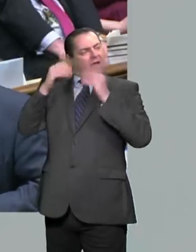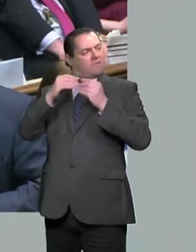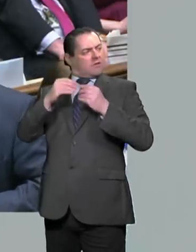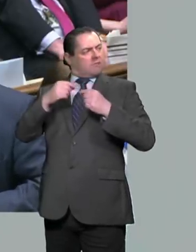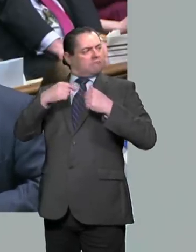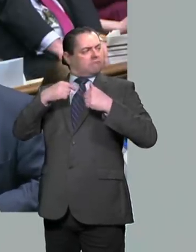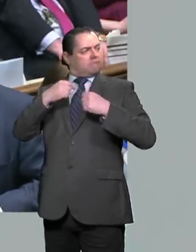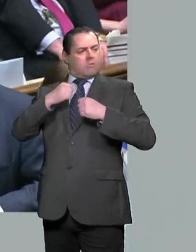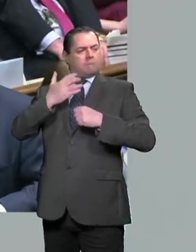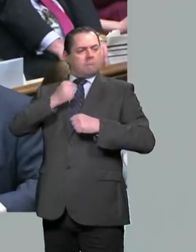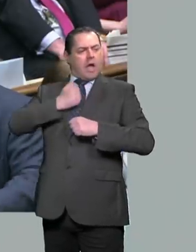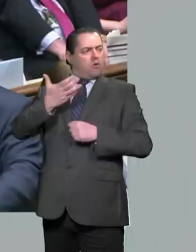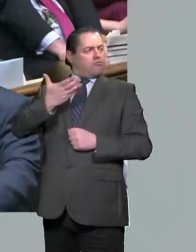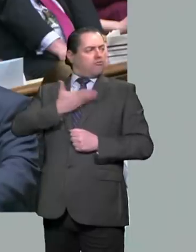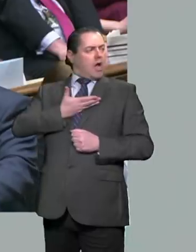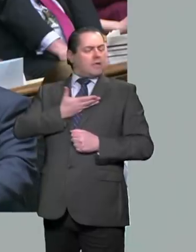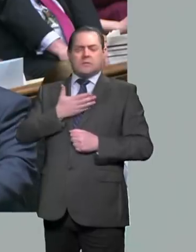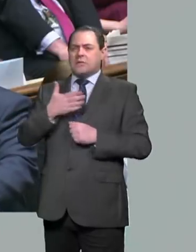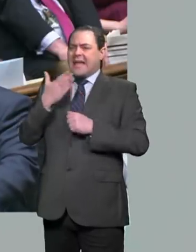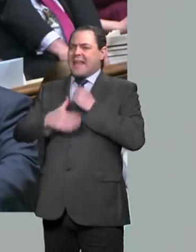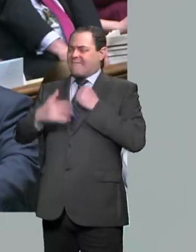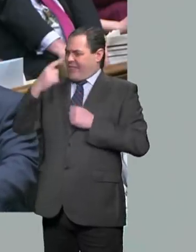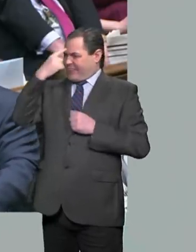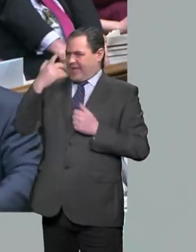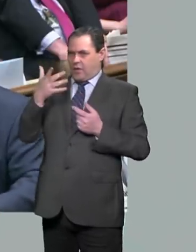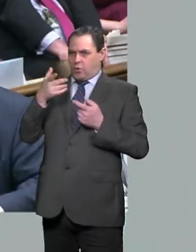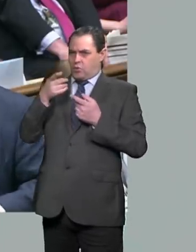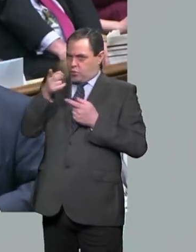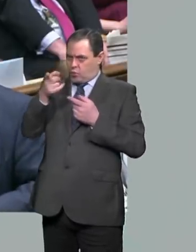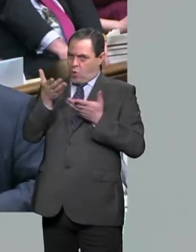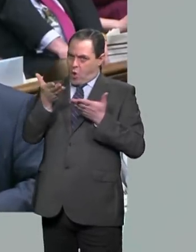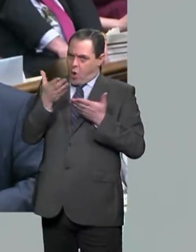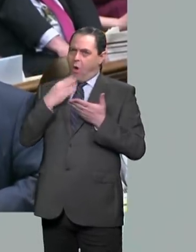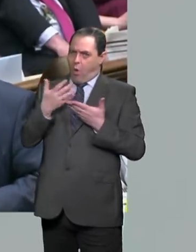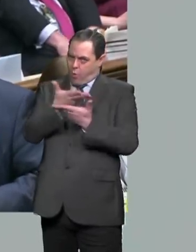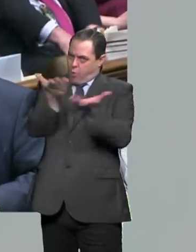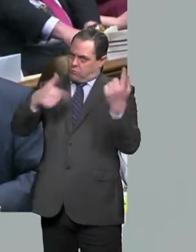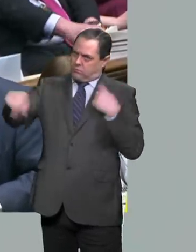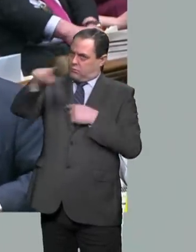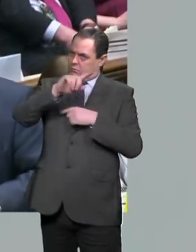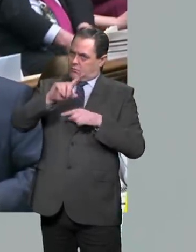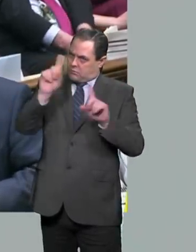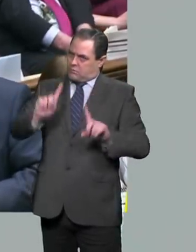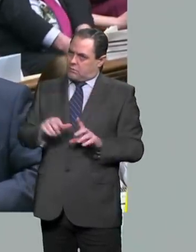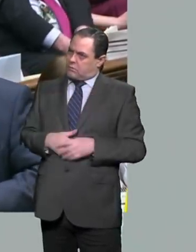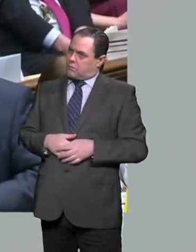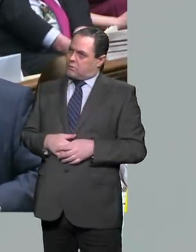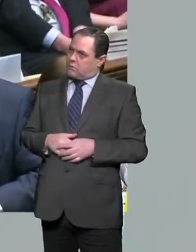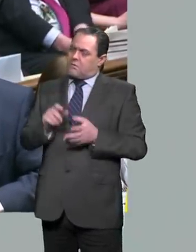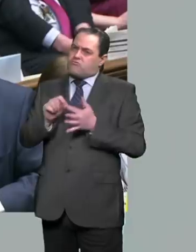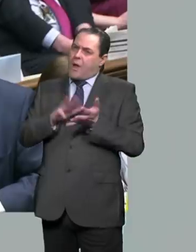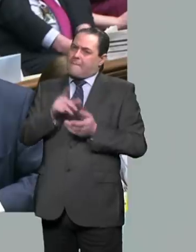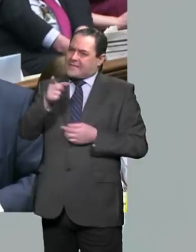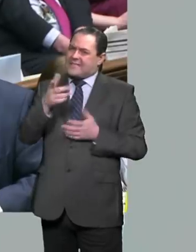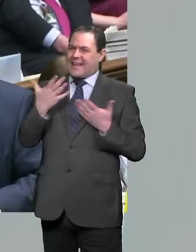him, and he never pauses to think what he owes to the public. The Prime Minister is now